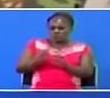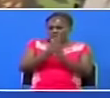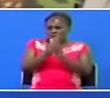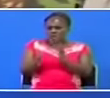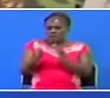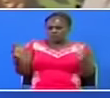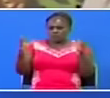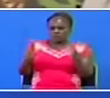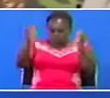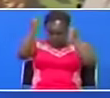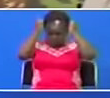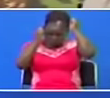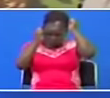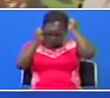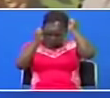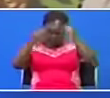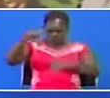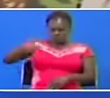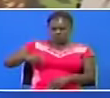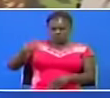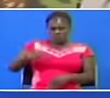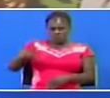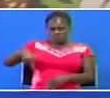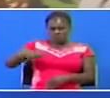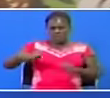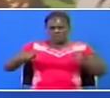in professionalism. Today, we are very happy